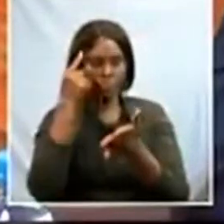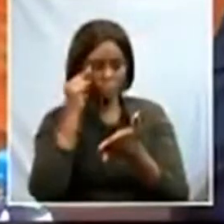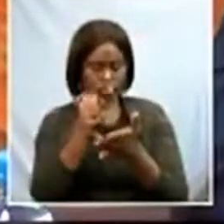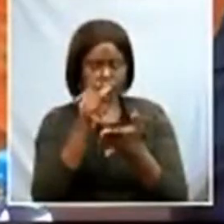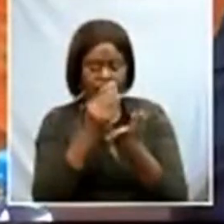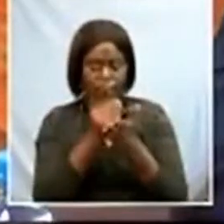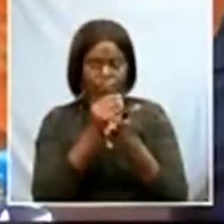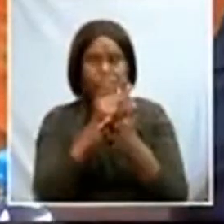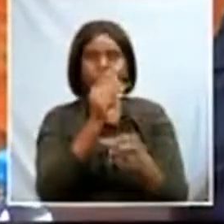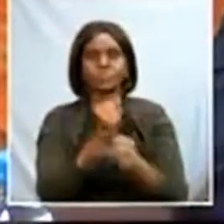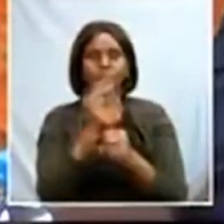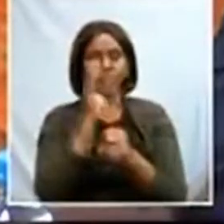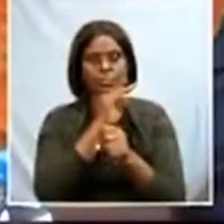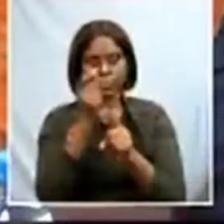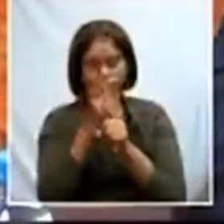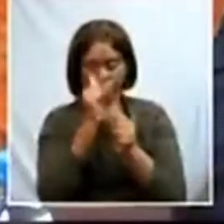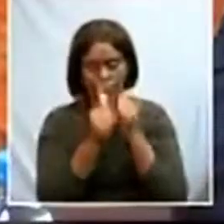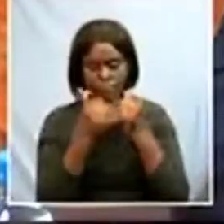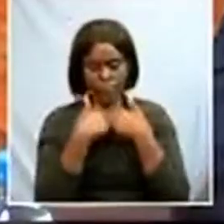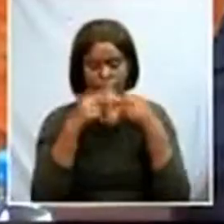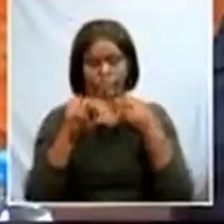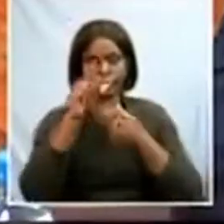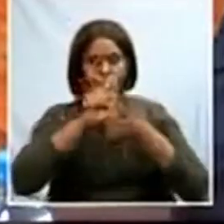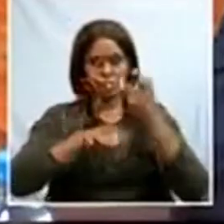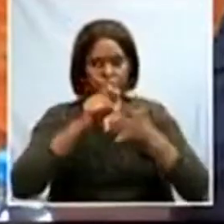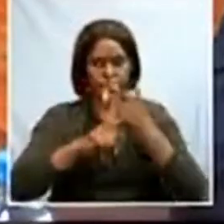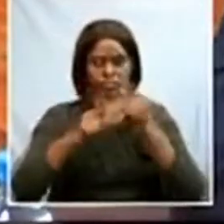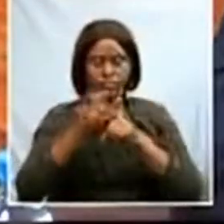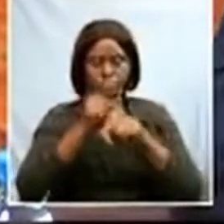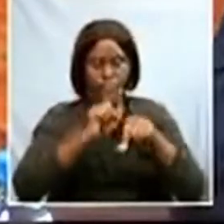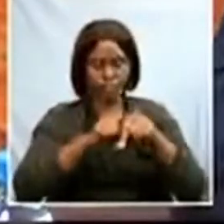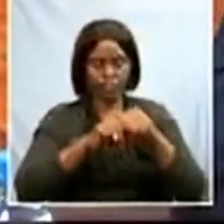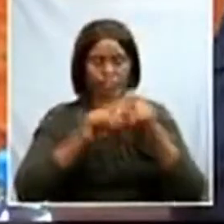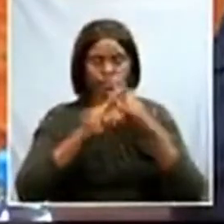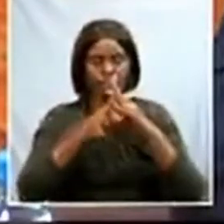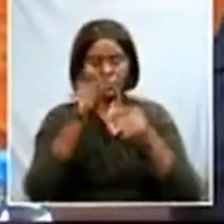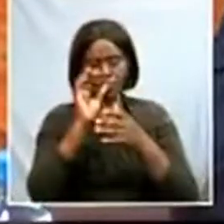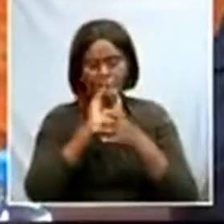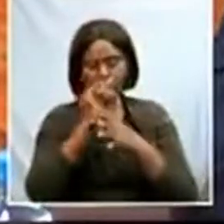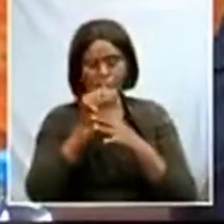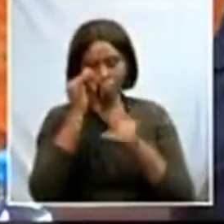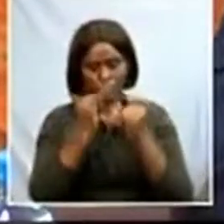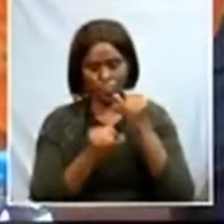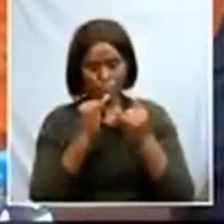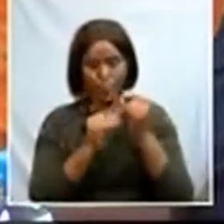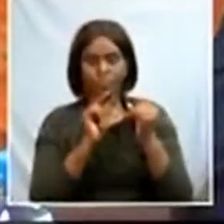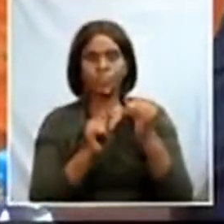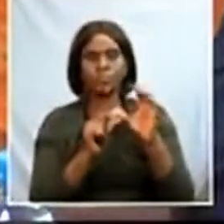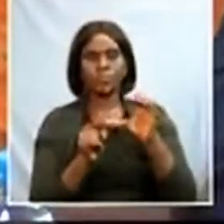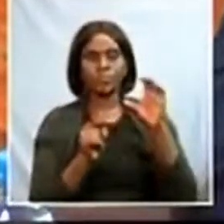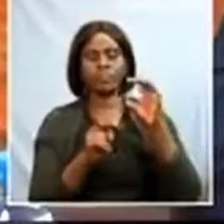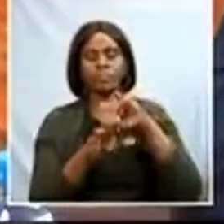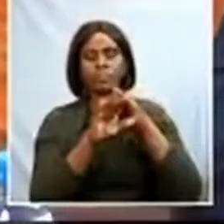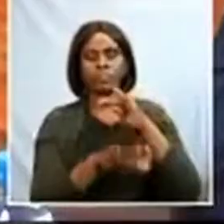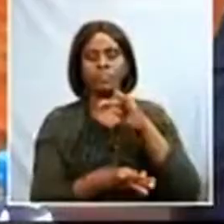amount received, since there was no deduction at source for the component, this component